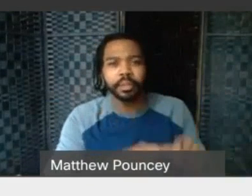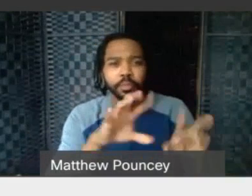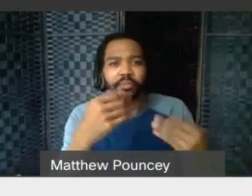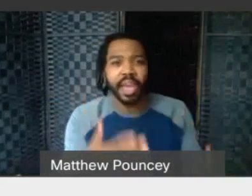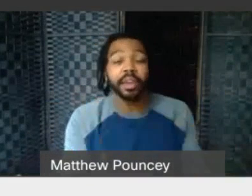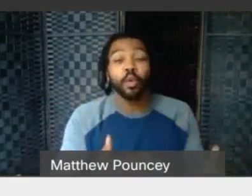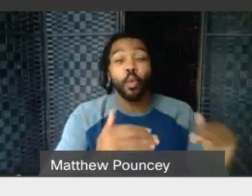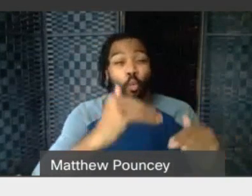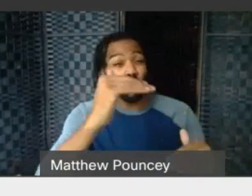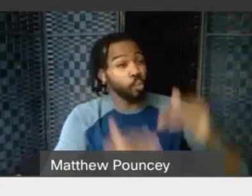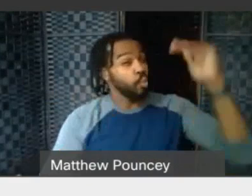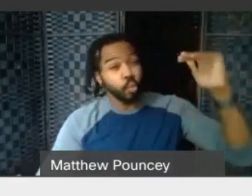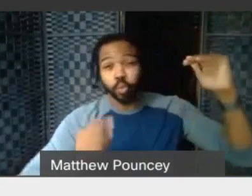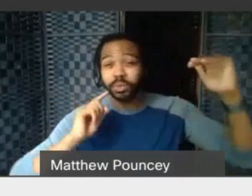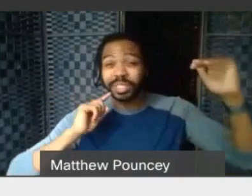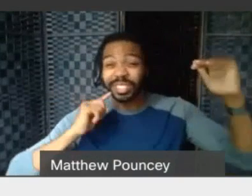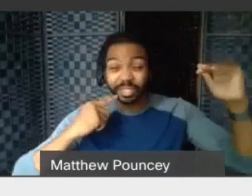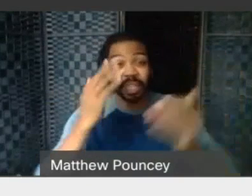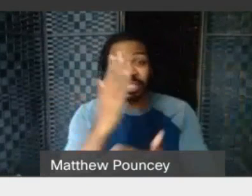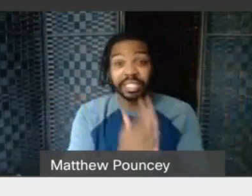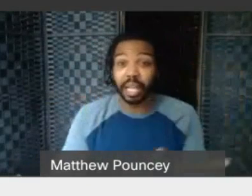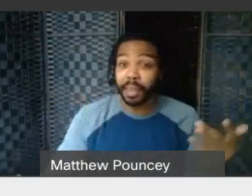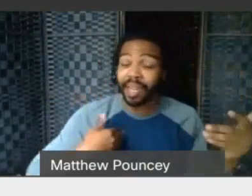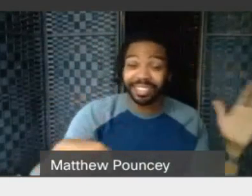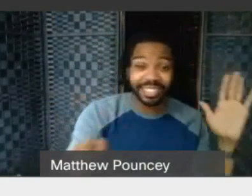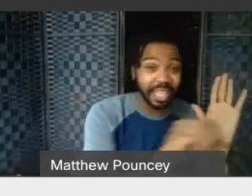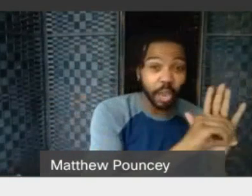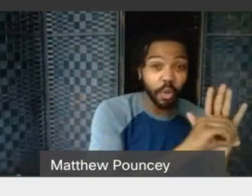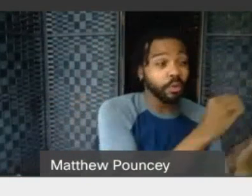Significantly, from 0% actually,